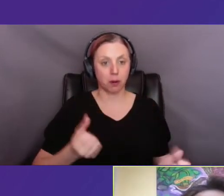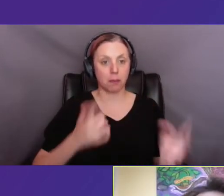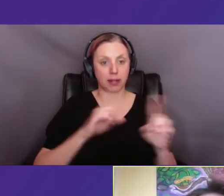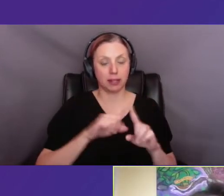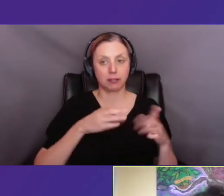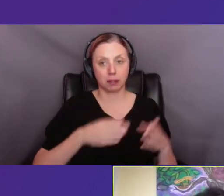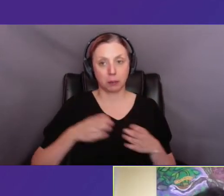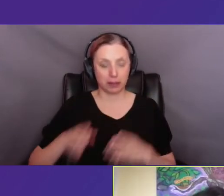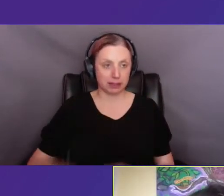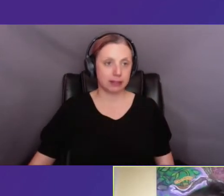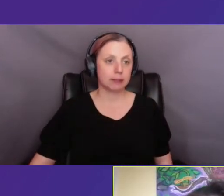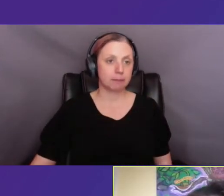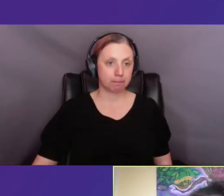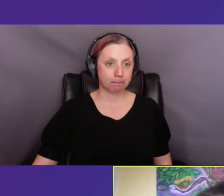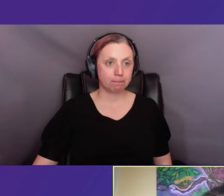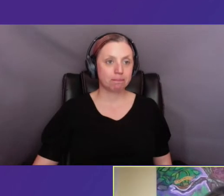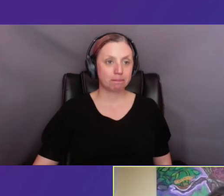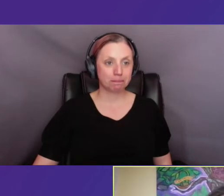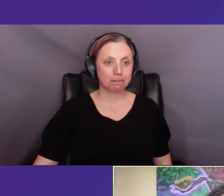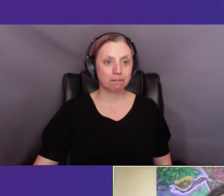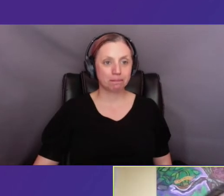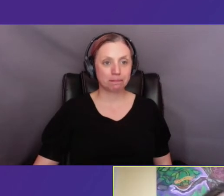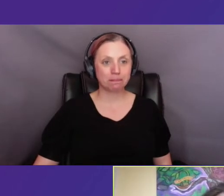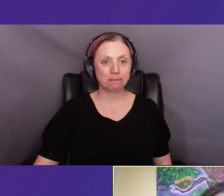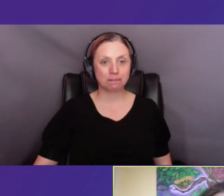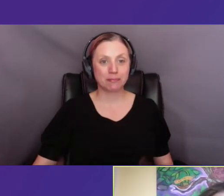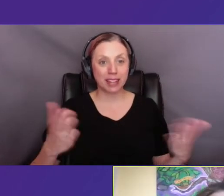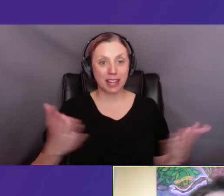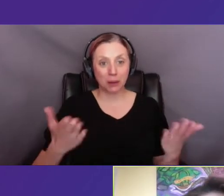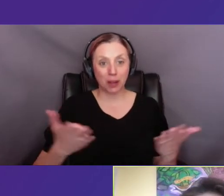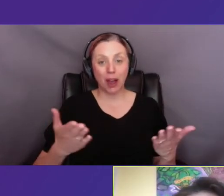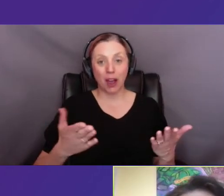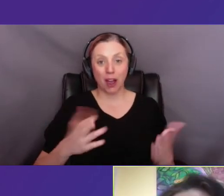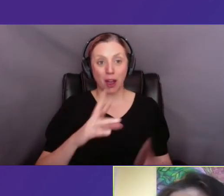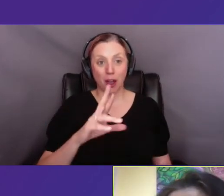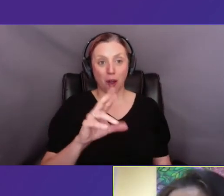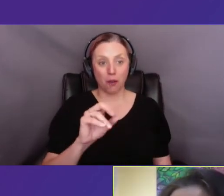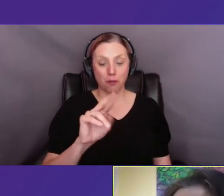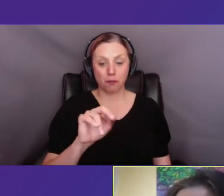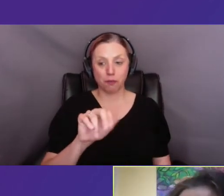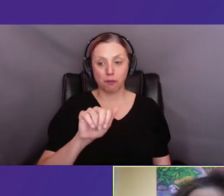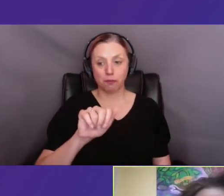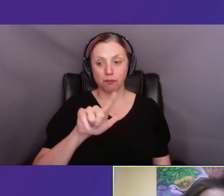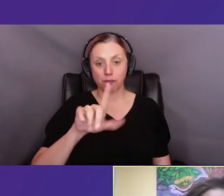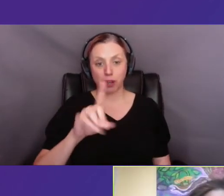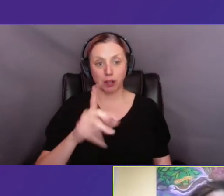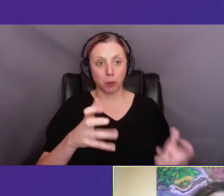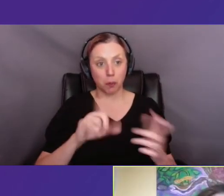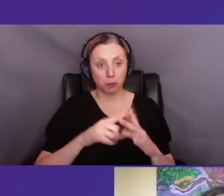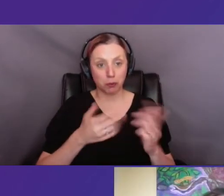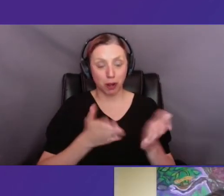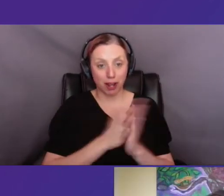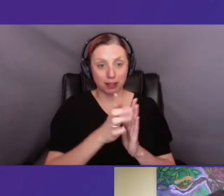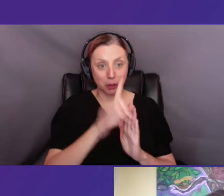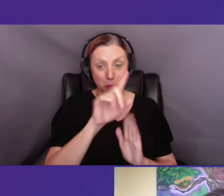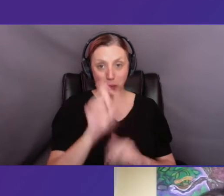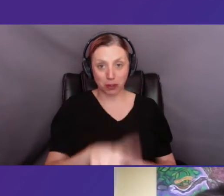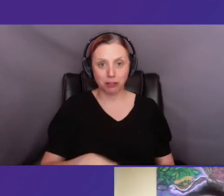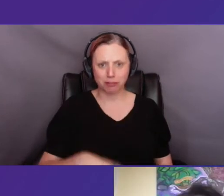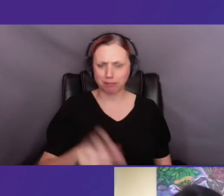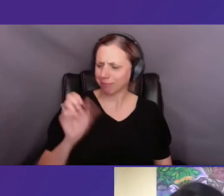So here we are. Ronald, do you want me to start by asking you a question? Why